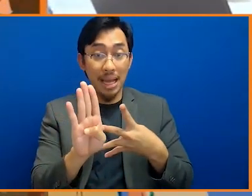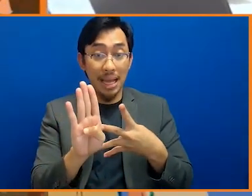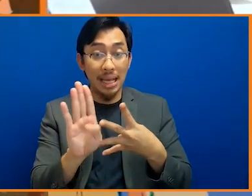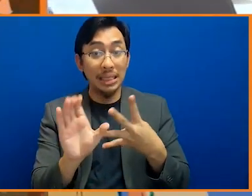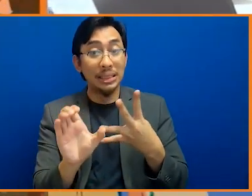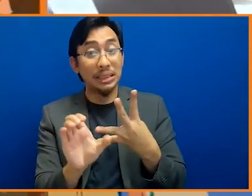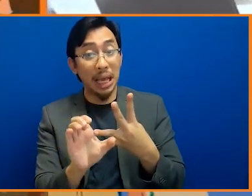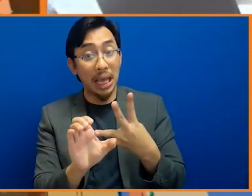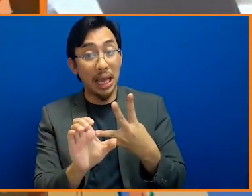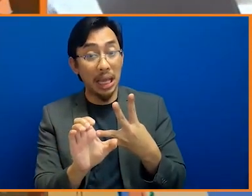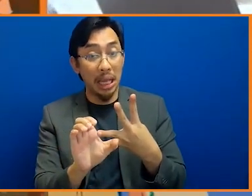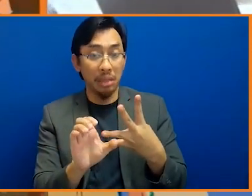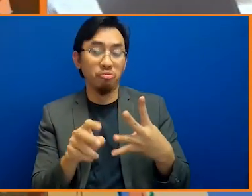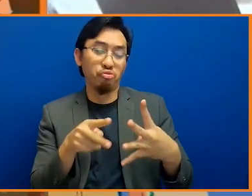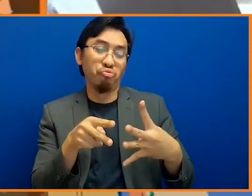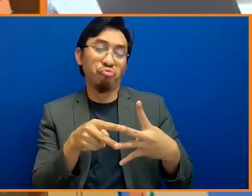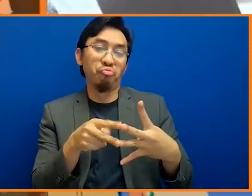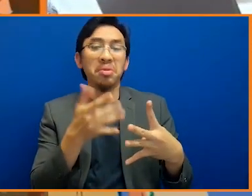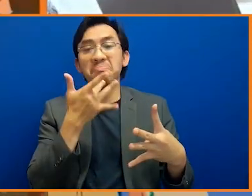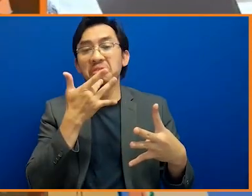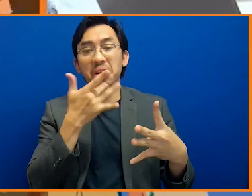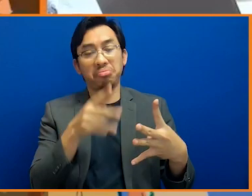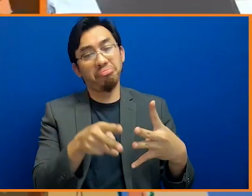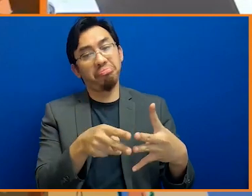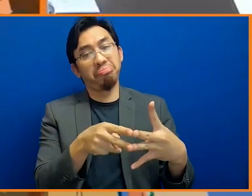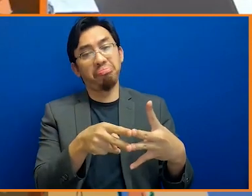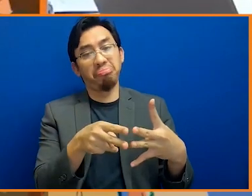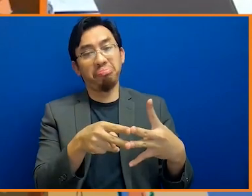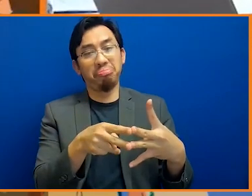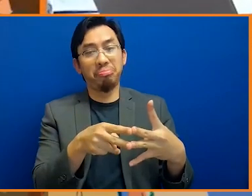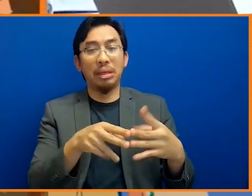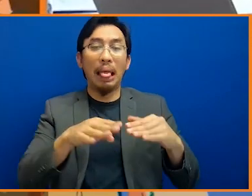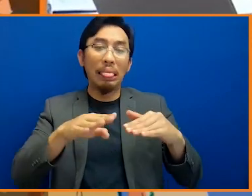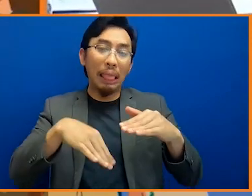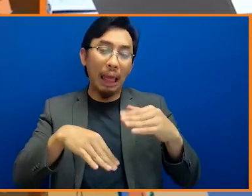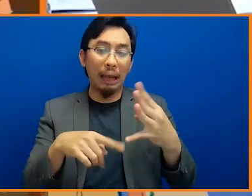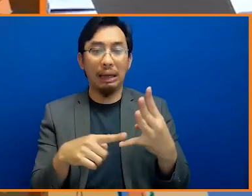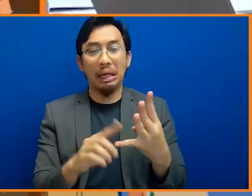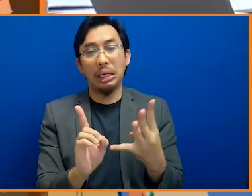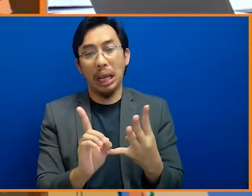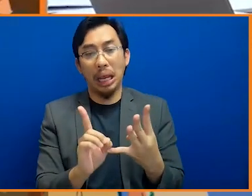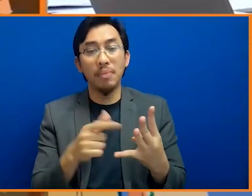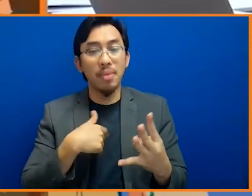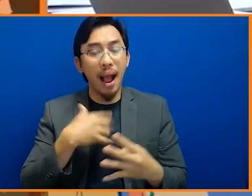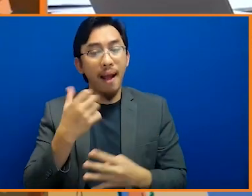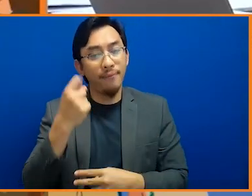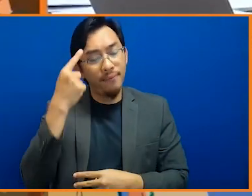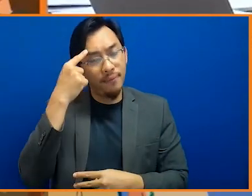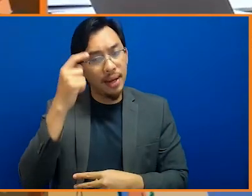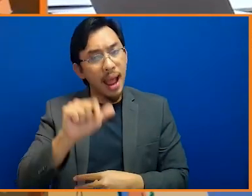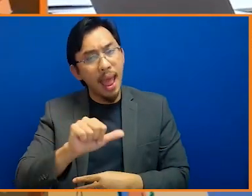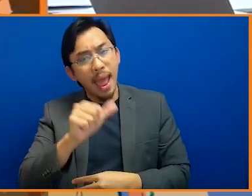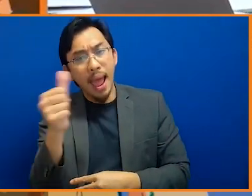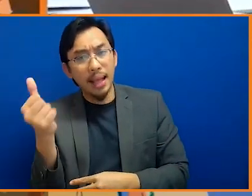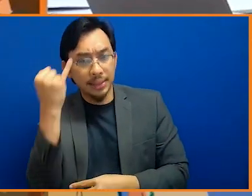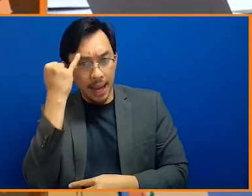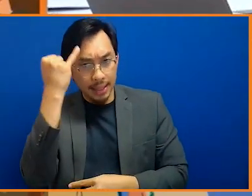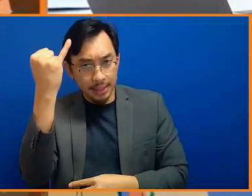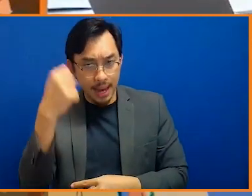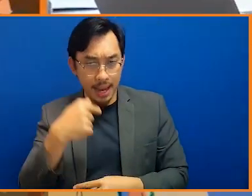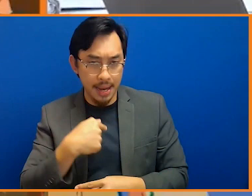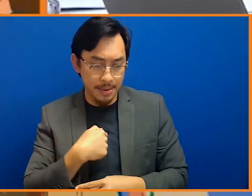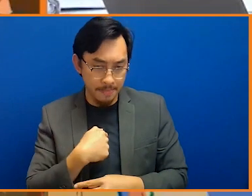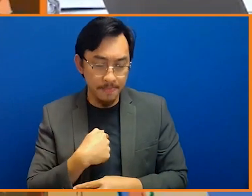type B and C is preferable more than D or D. Yeah? But I have another idea